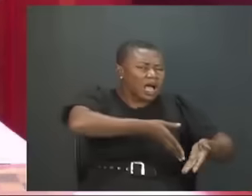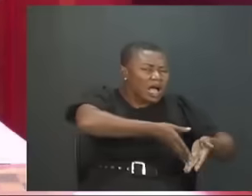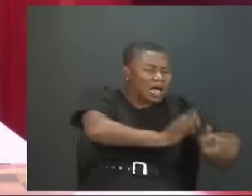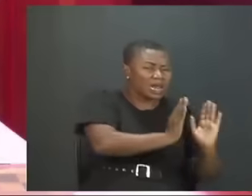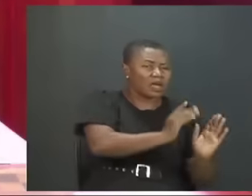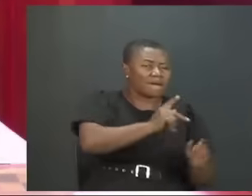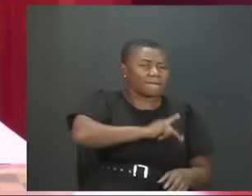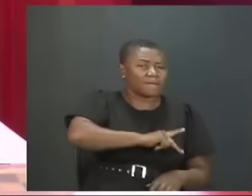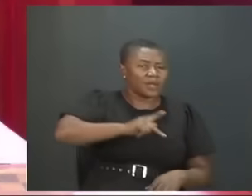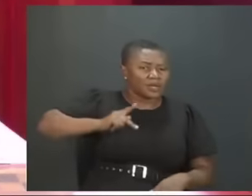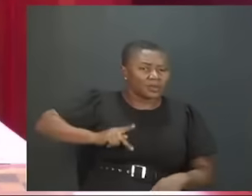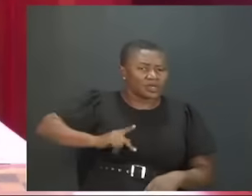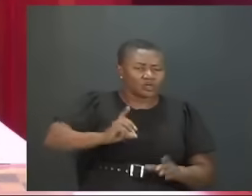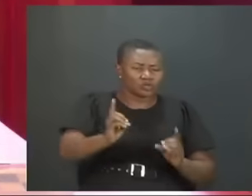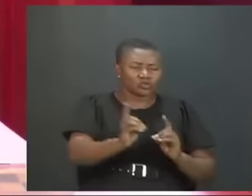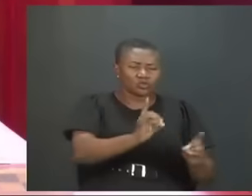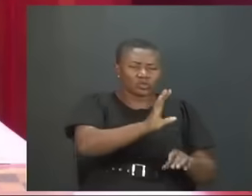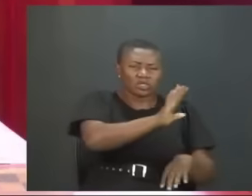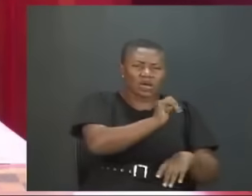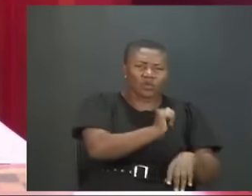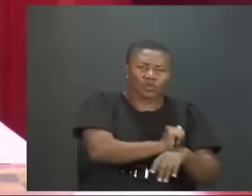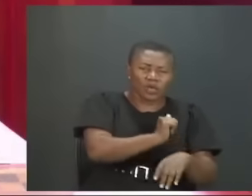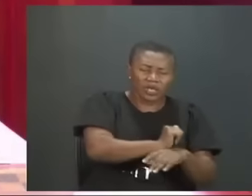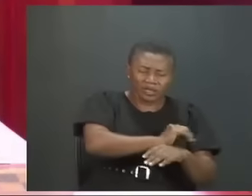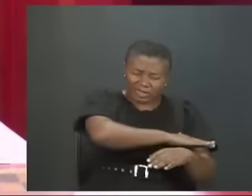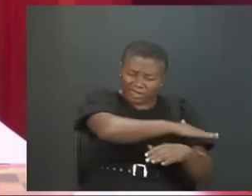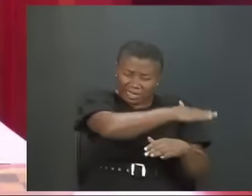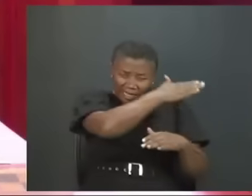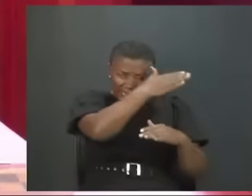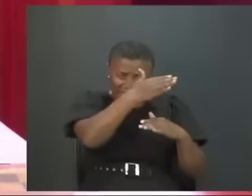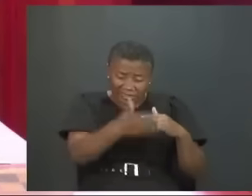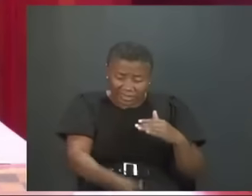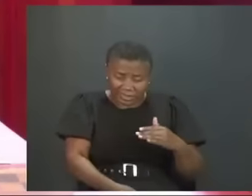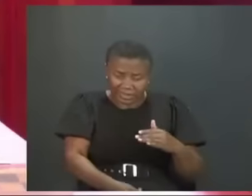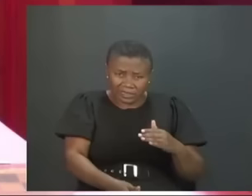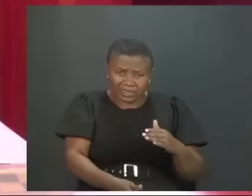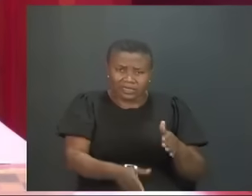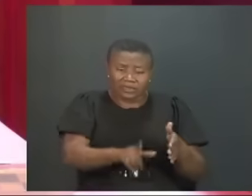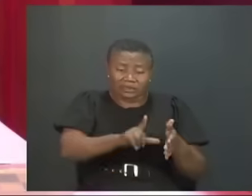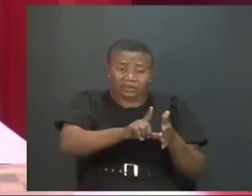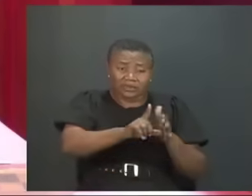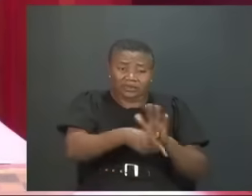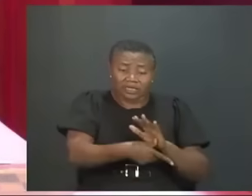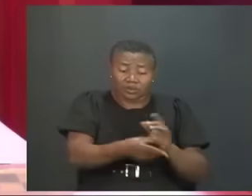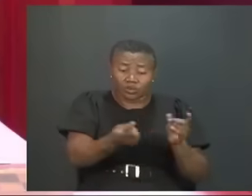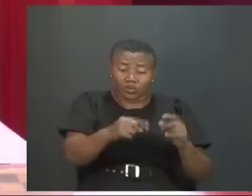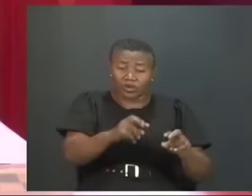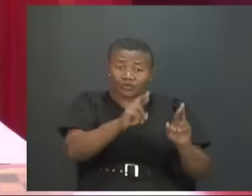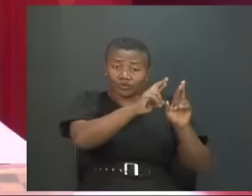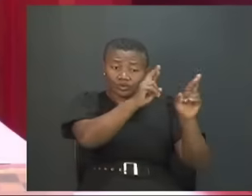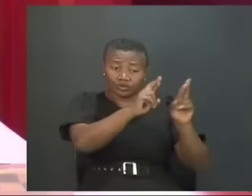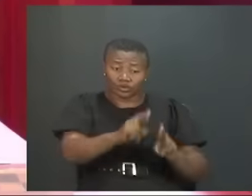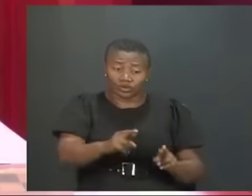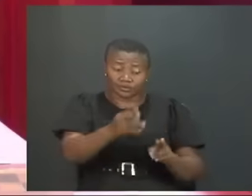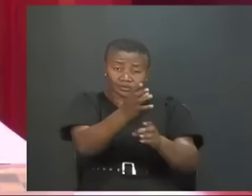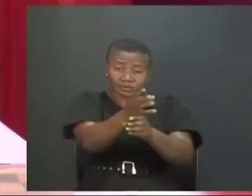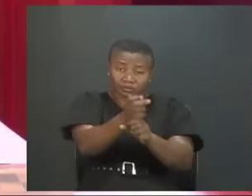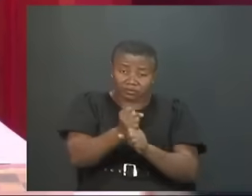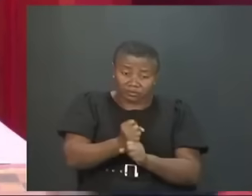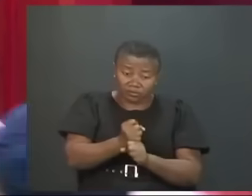process to the end. And then if the outcome is